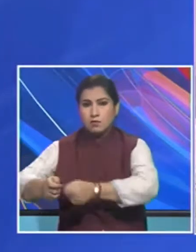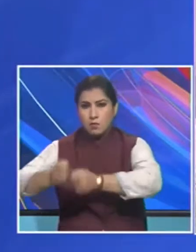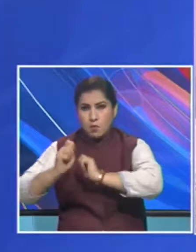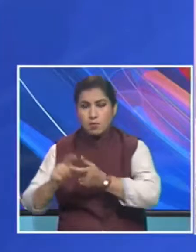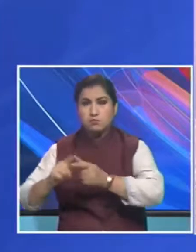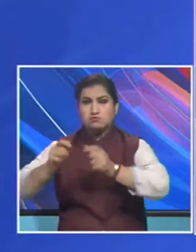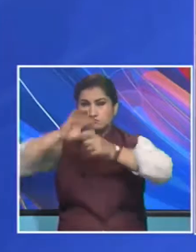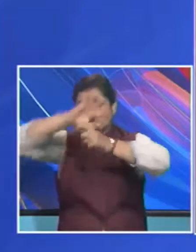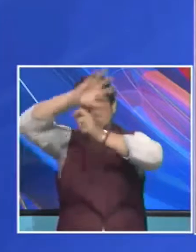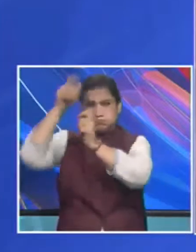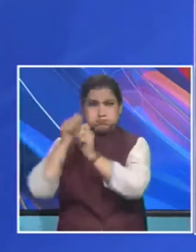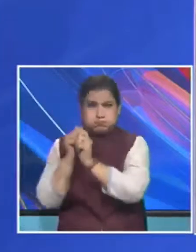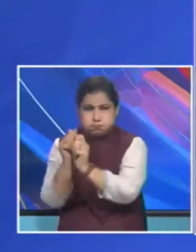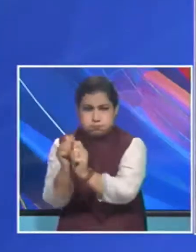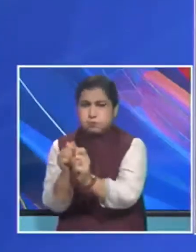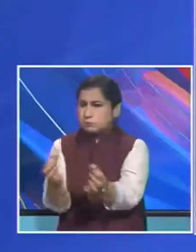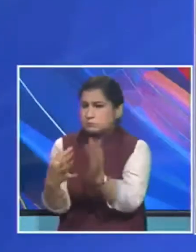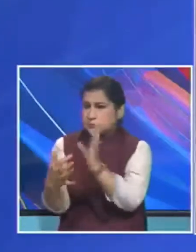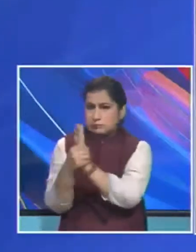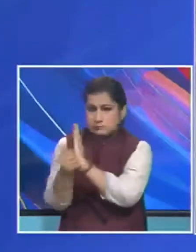and tanksmen.